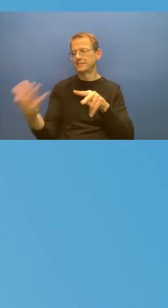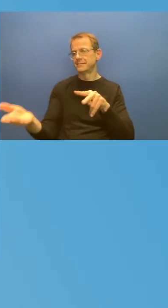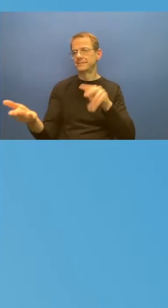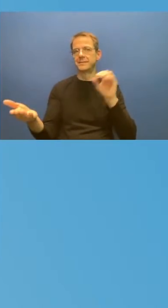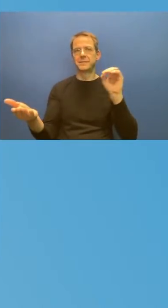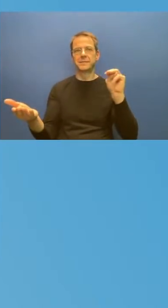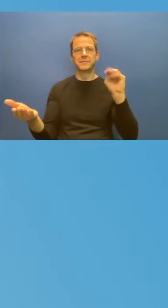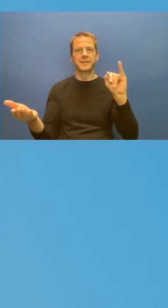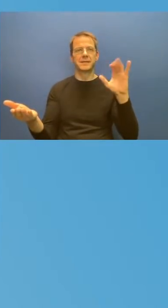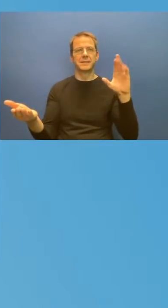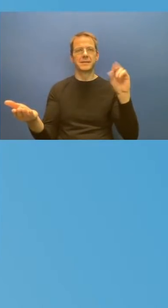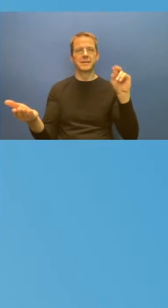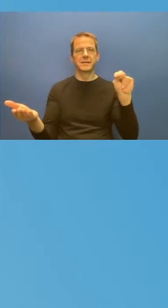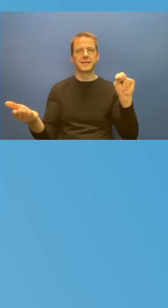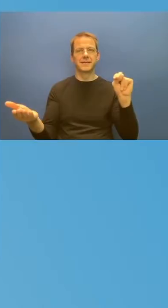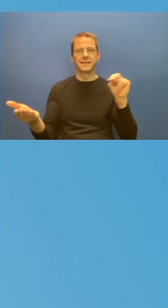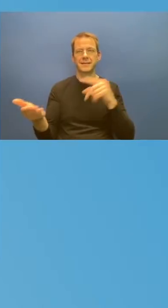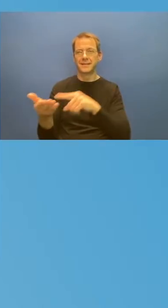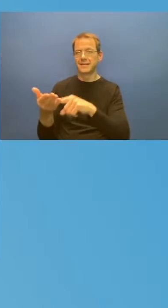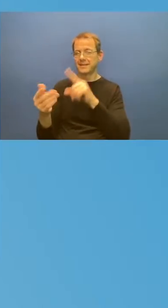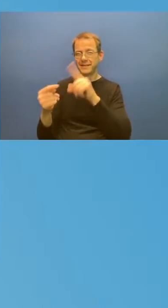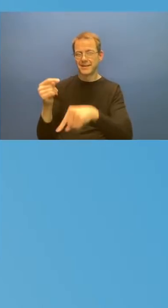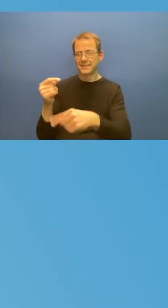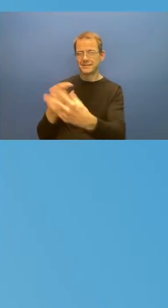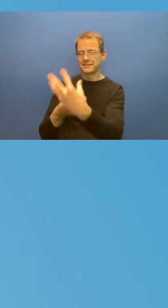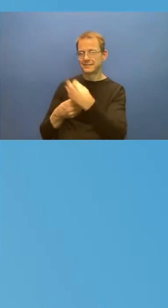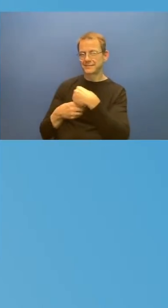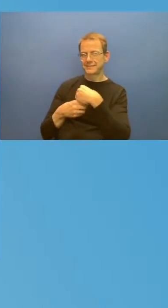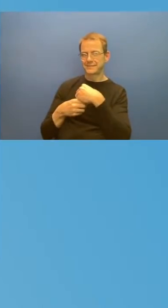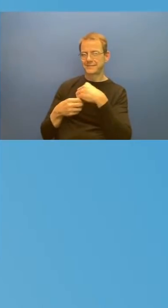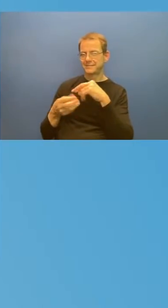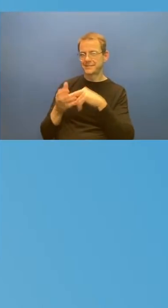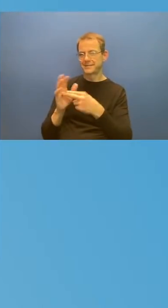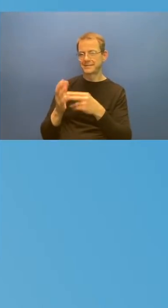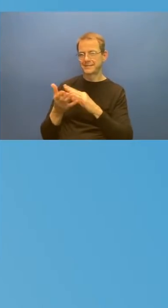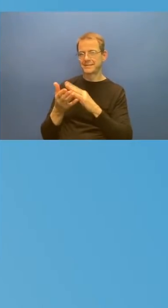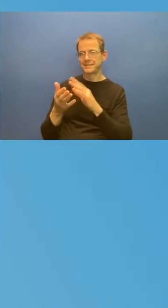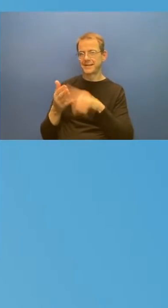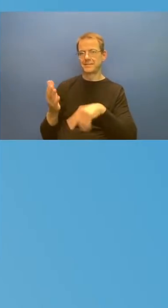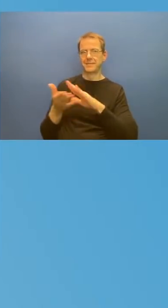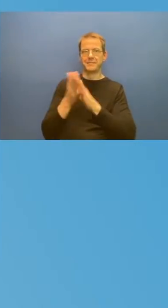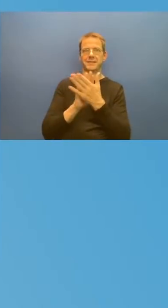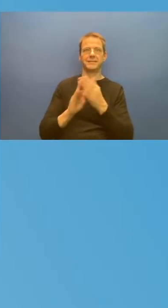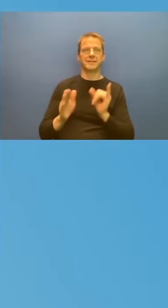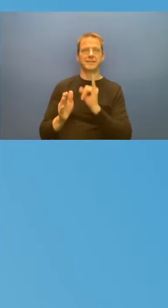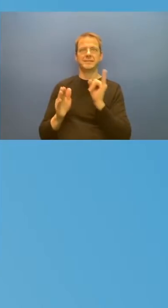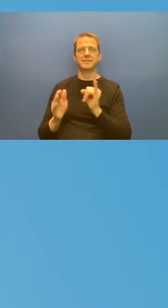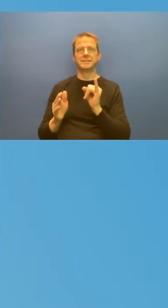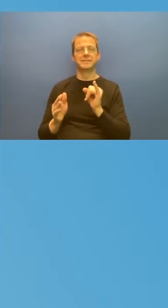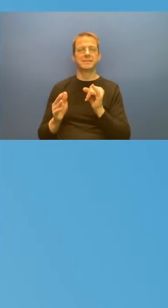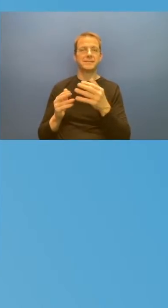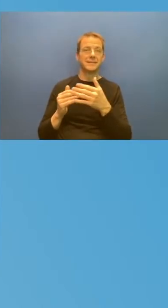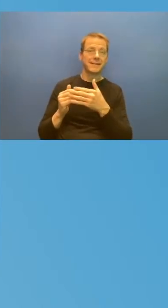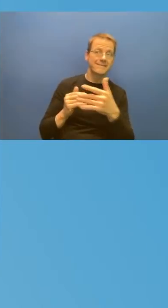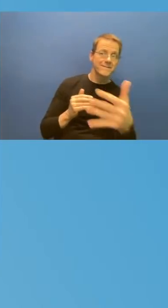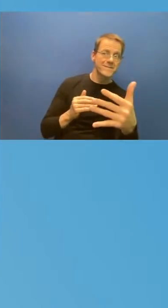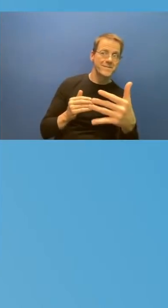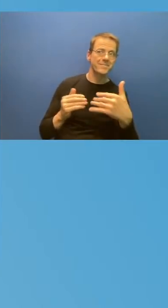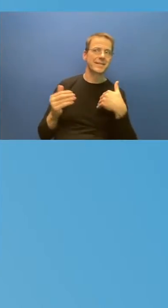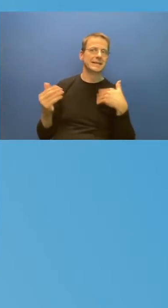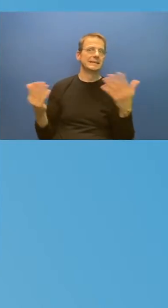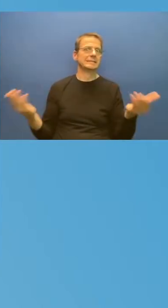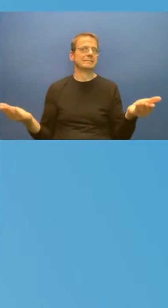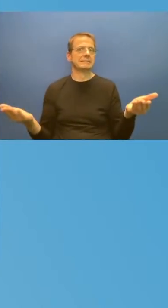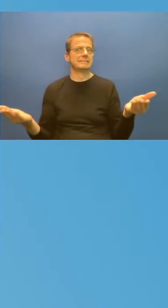everything else is left to be seen. Before we close what I know is going to be an ongoing topic of conversation over the coming weeks, I would